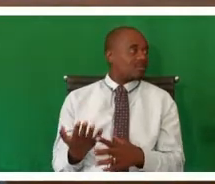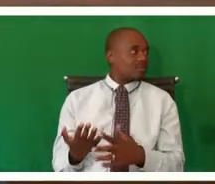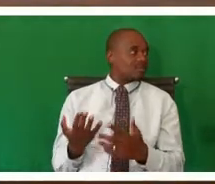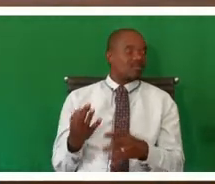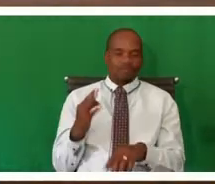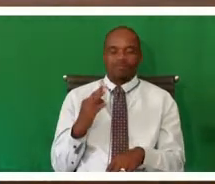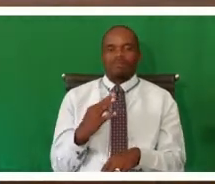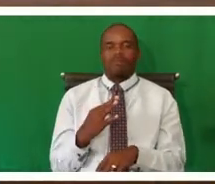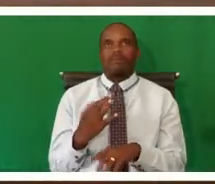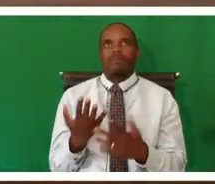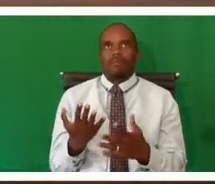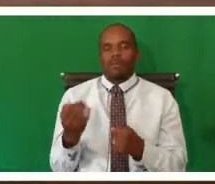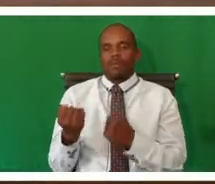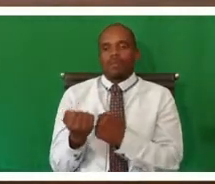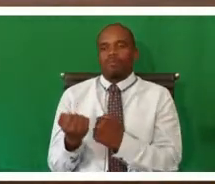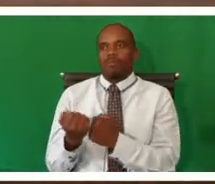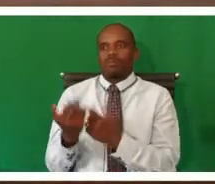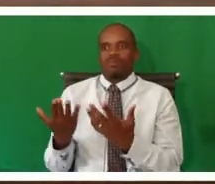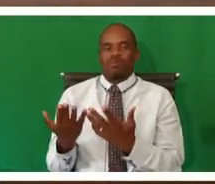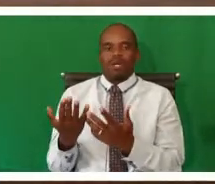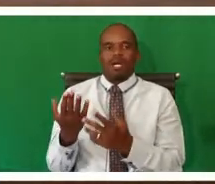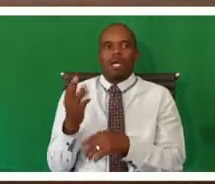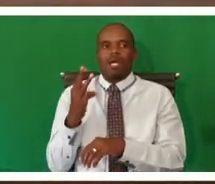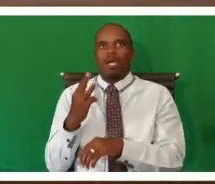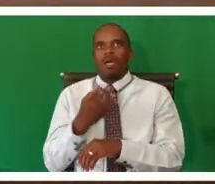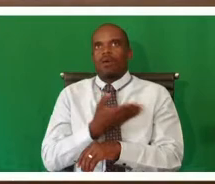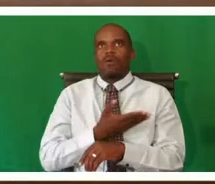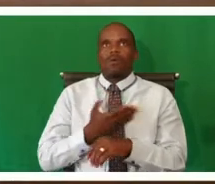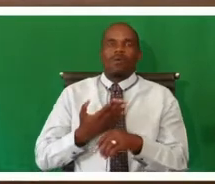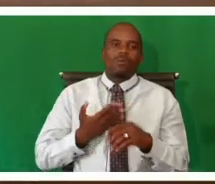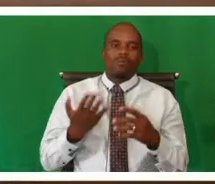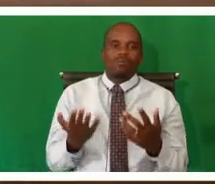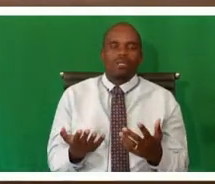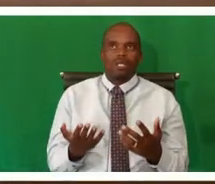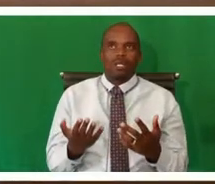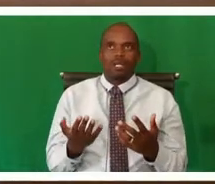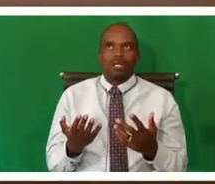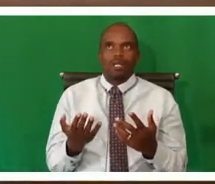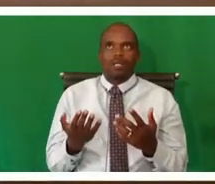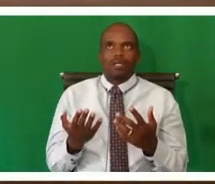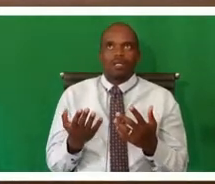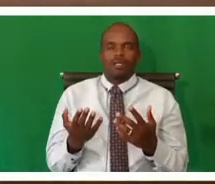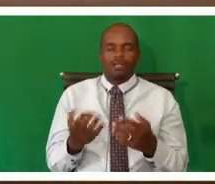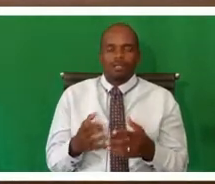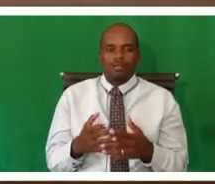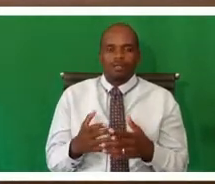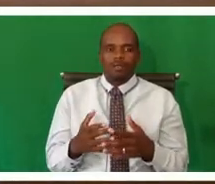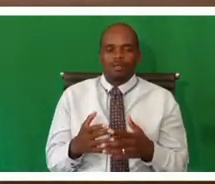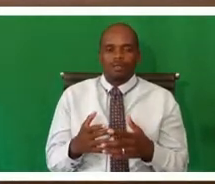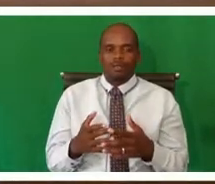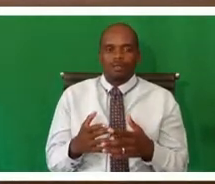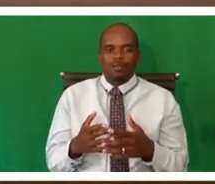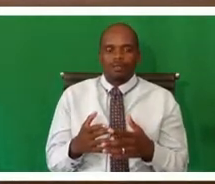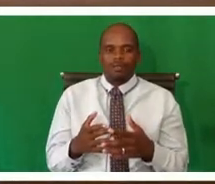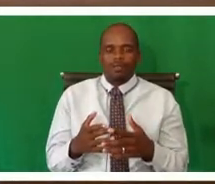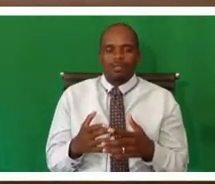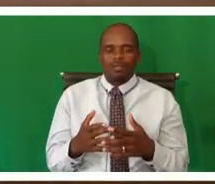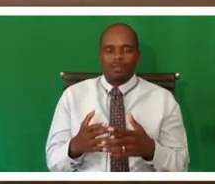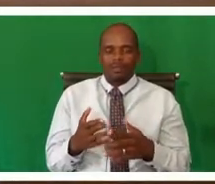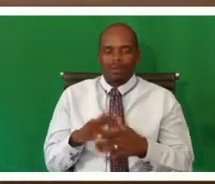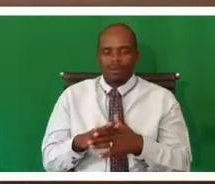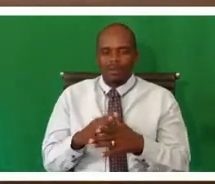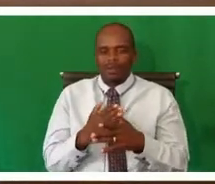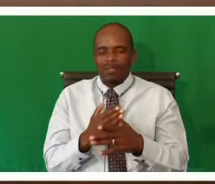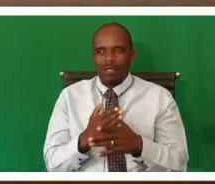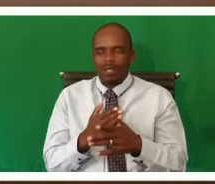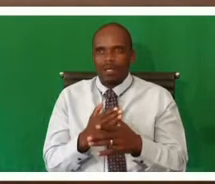nne Golden Gate. Re tshwantse re etse bonnete ba hore le bona ba ya thuseha, hobane dipolasi tseo tse ba di reketsweng tse nne tseo ha ba